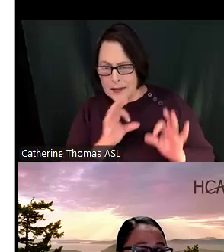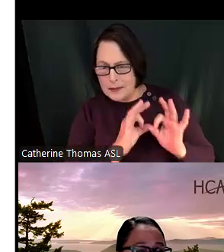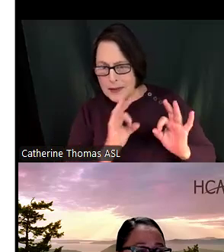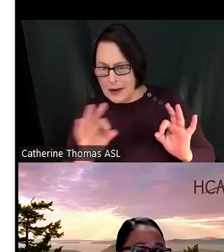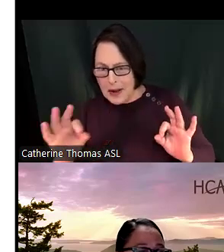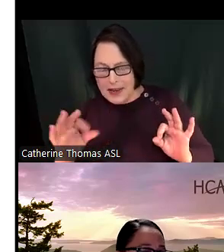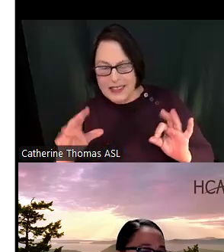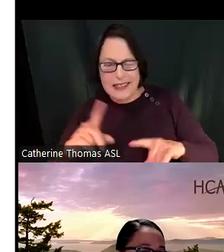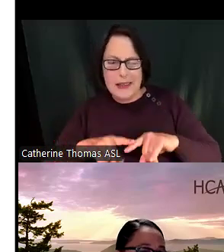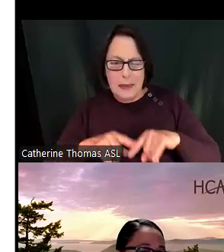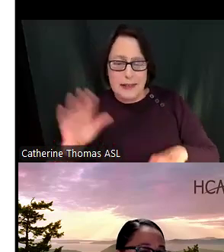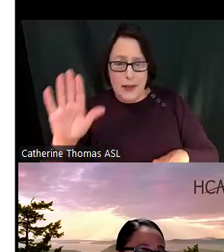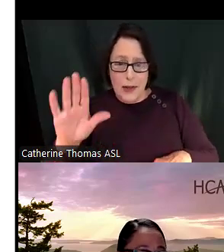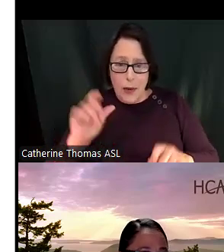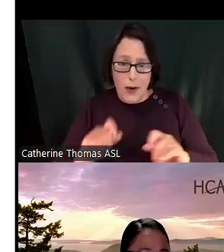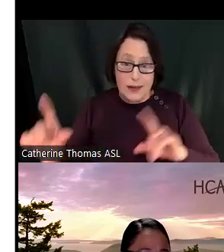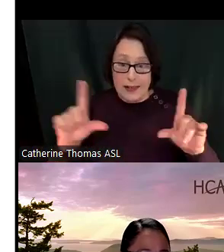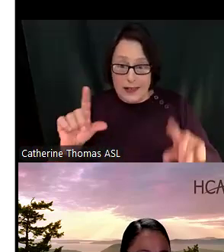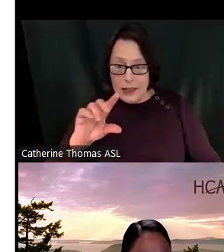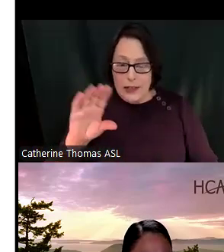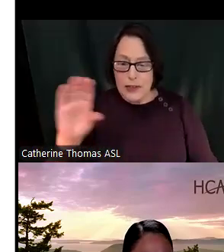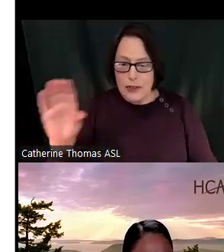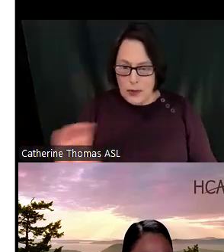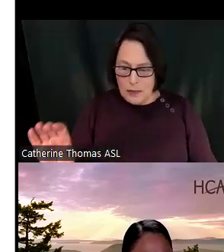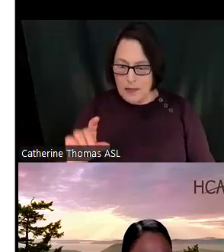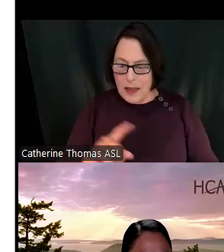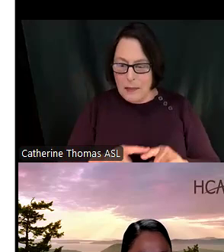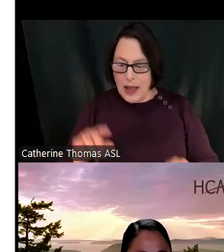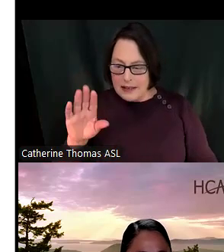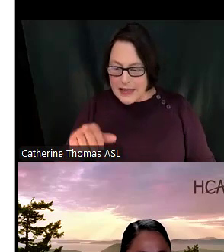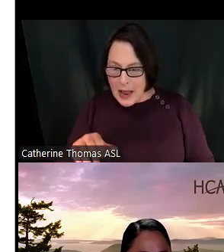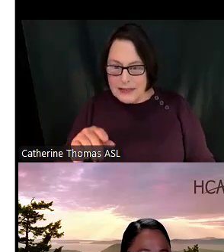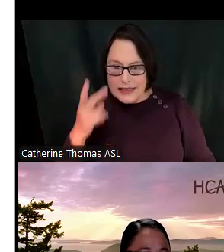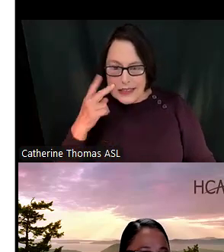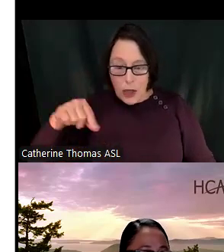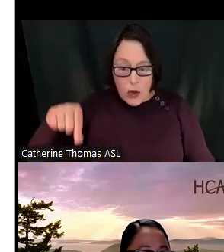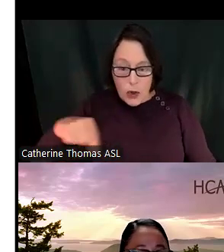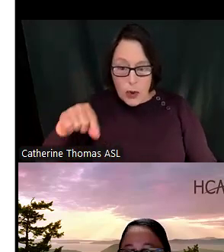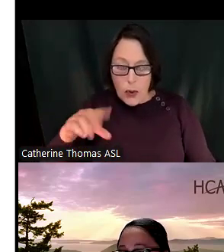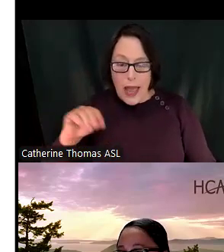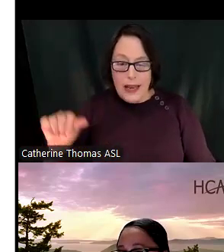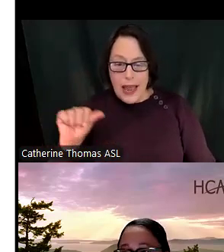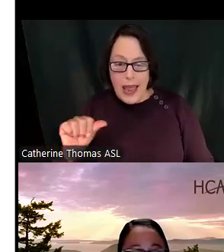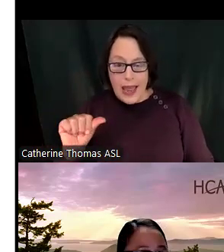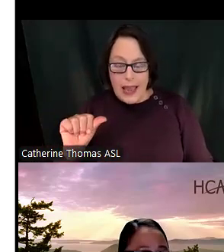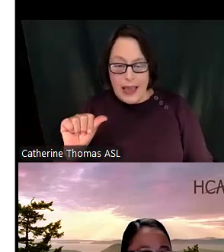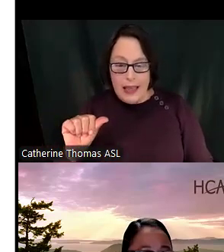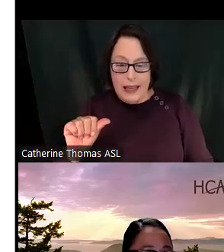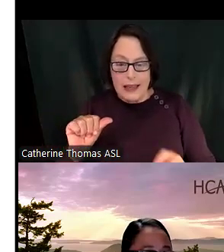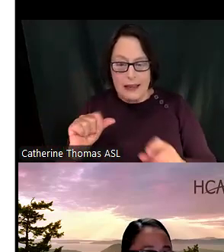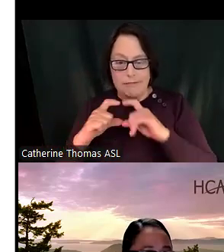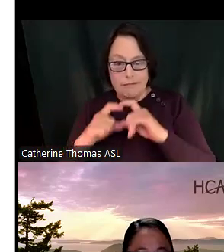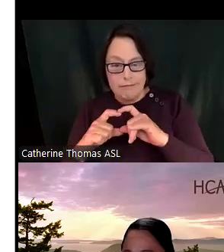depending on your version of Zoom, but it should be down there with a little Q&A box, and I think we've got a good example of what that looks like